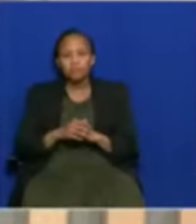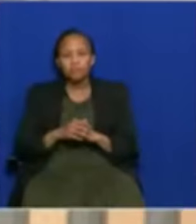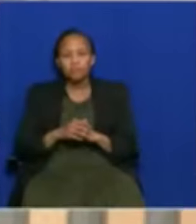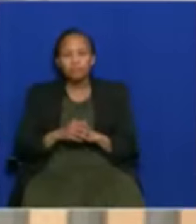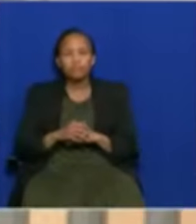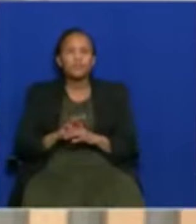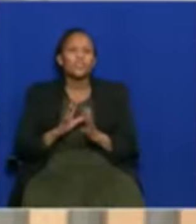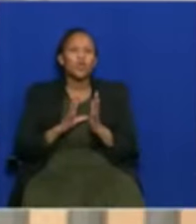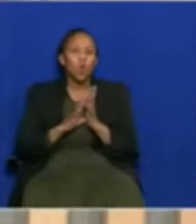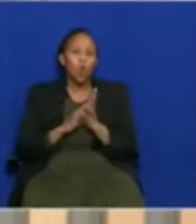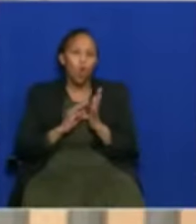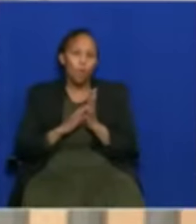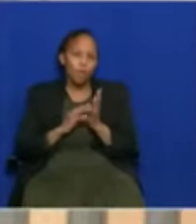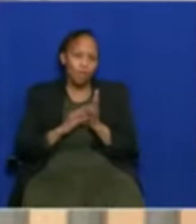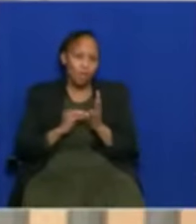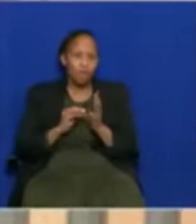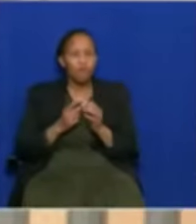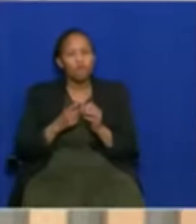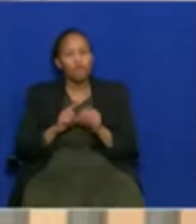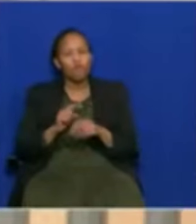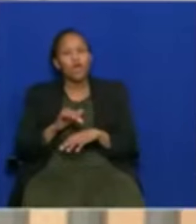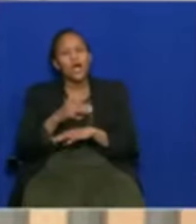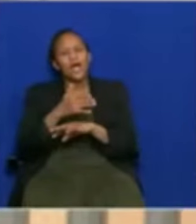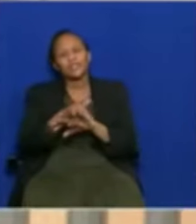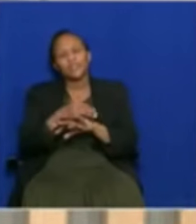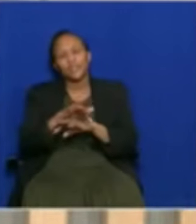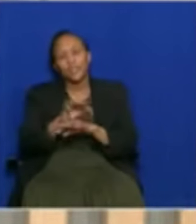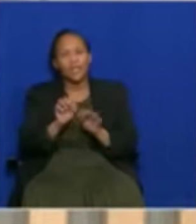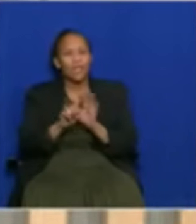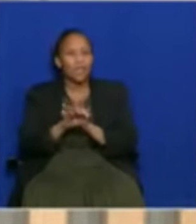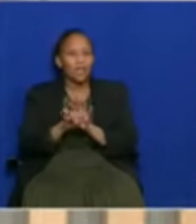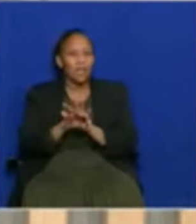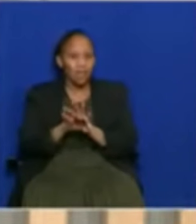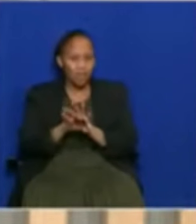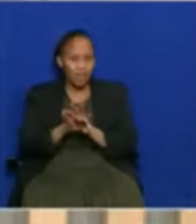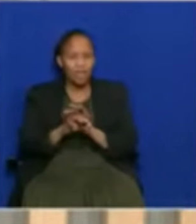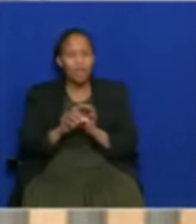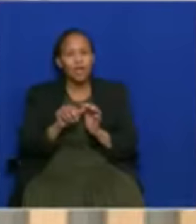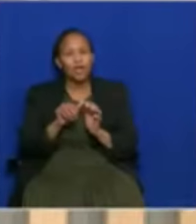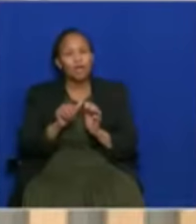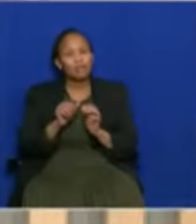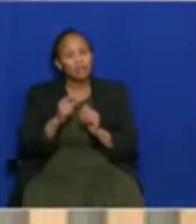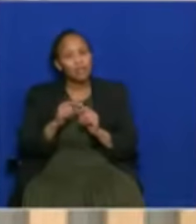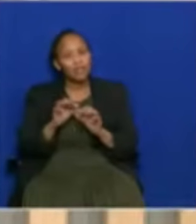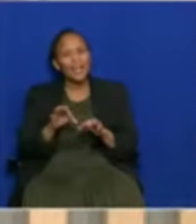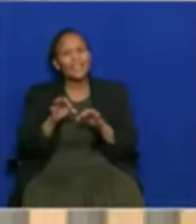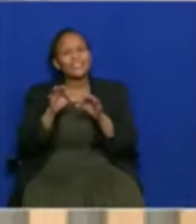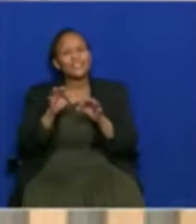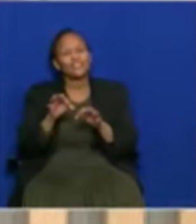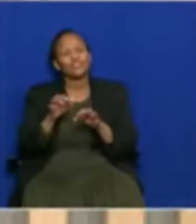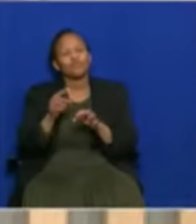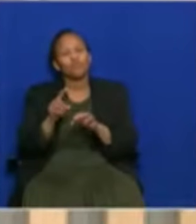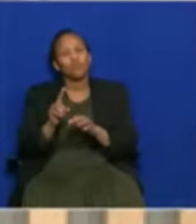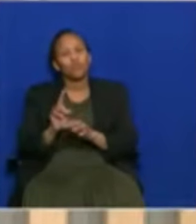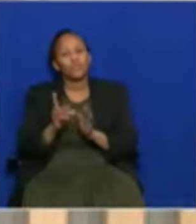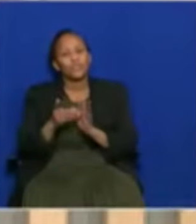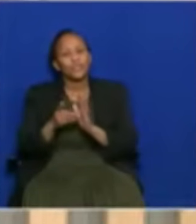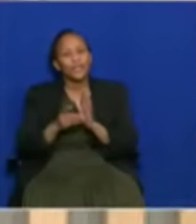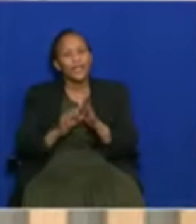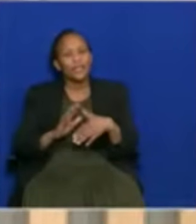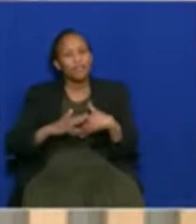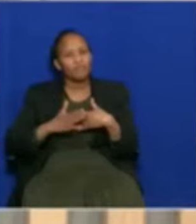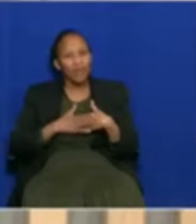external advertisement. It has what it calls an erratum and an extension of the closing date. That was the closing date for